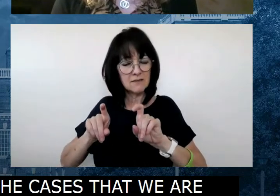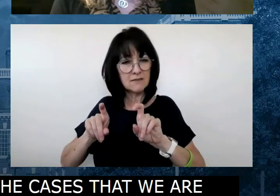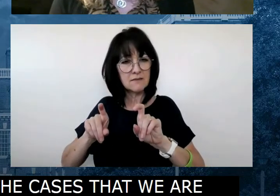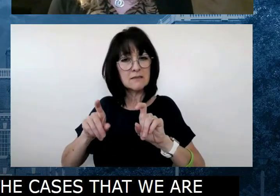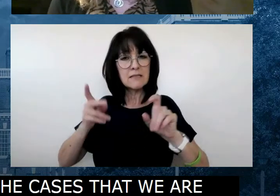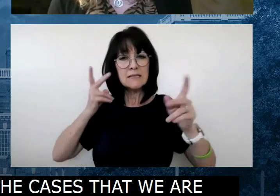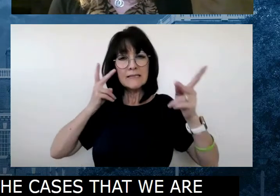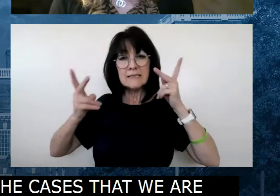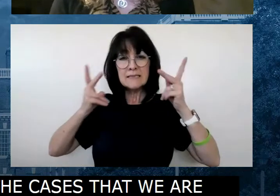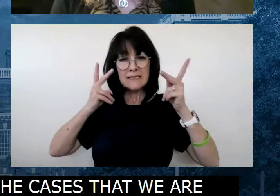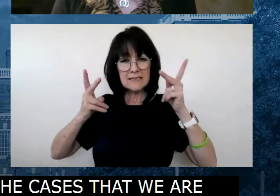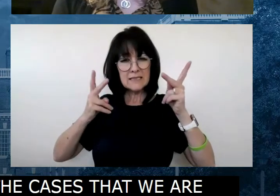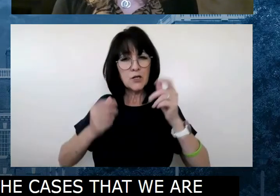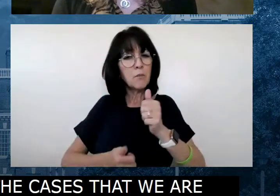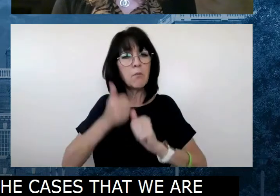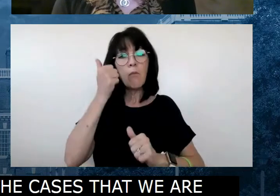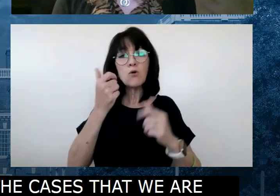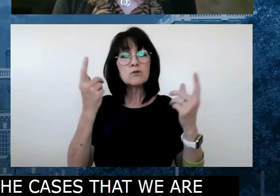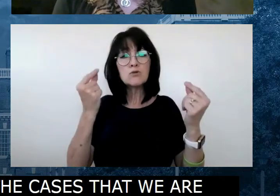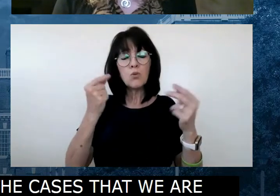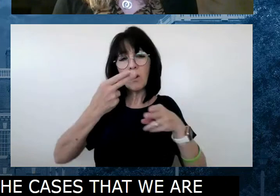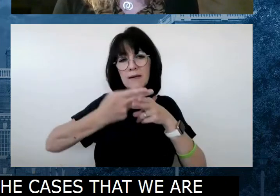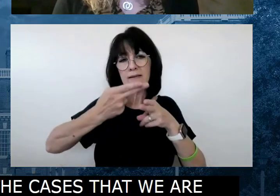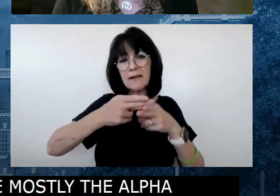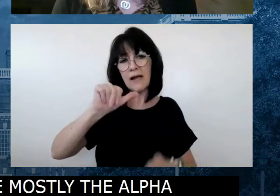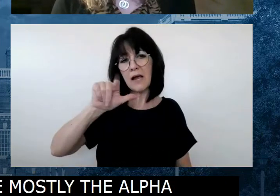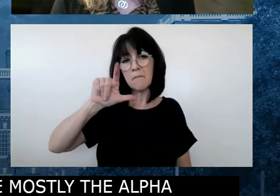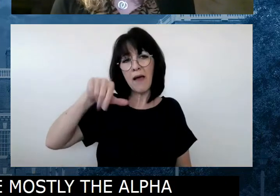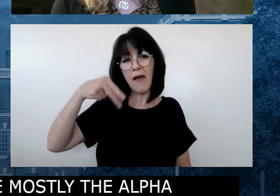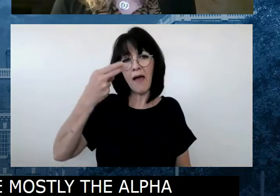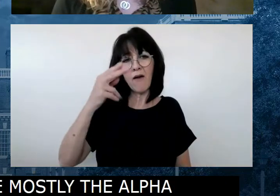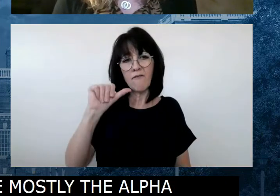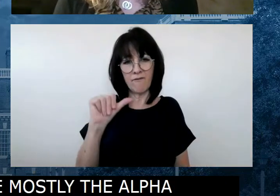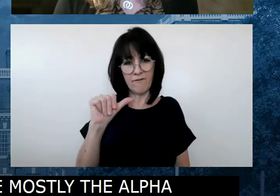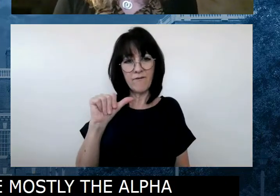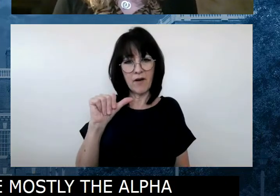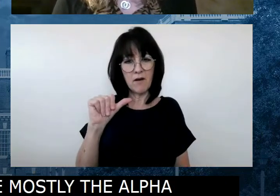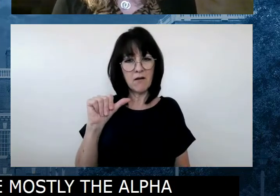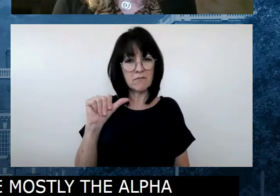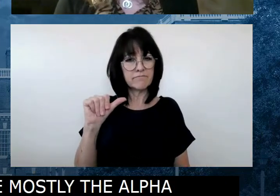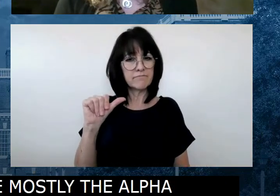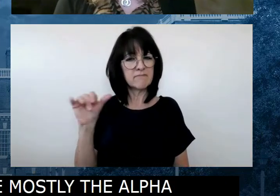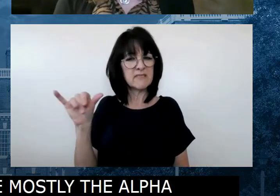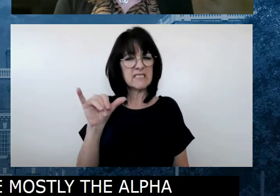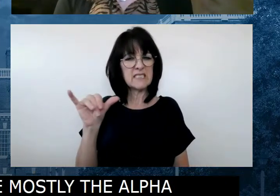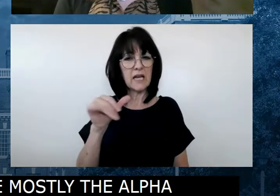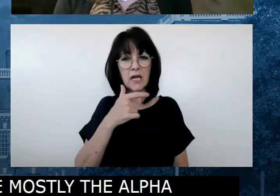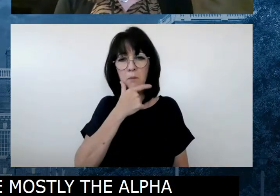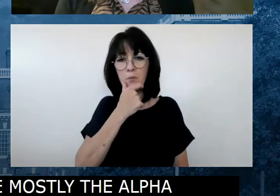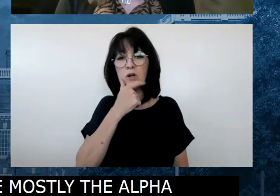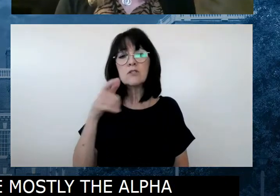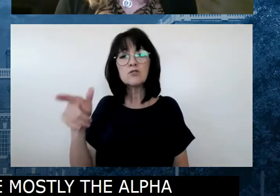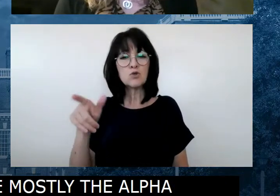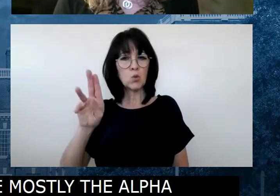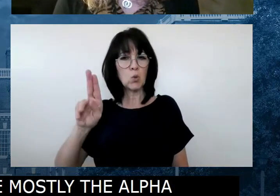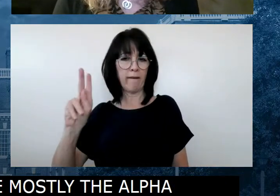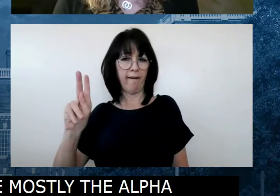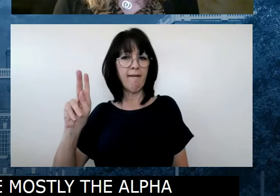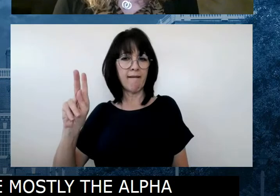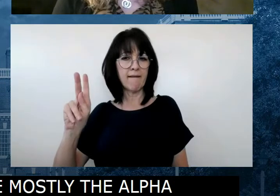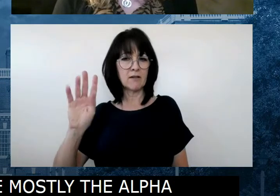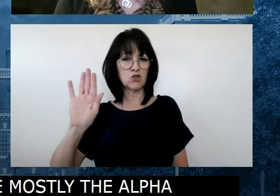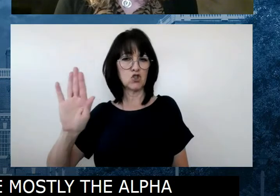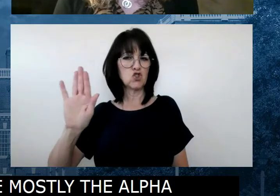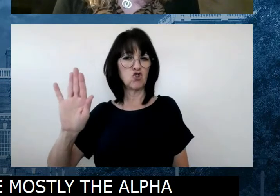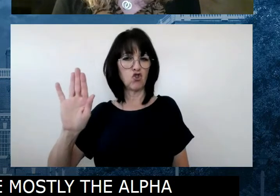mostly the alpha variants, or what we've been calling all along the UK variant. So that one has increased more than 30